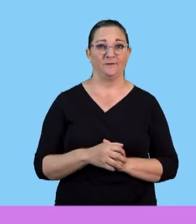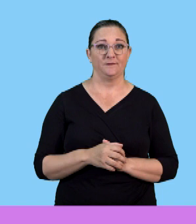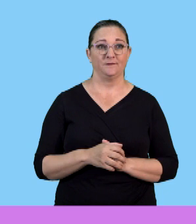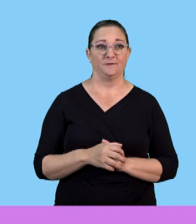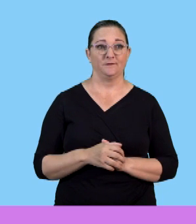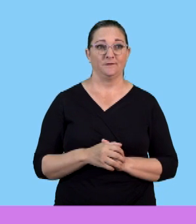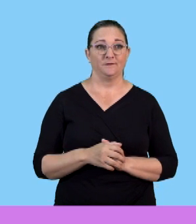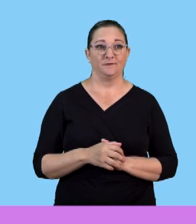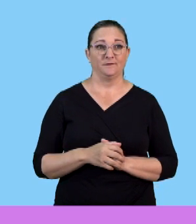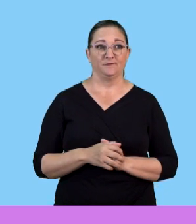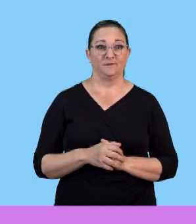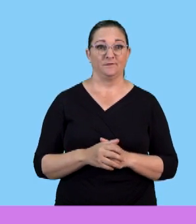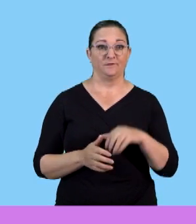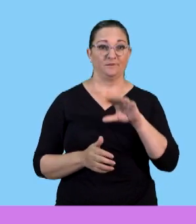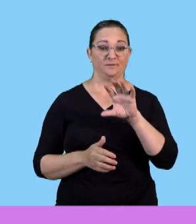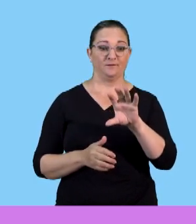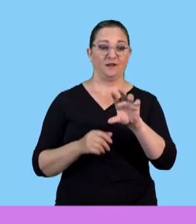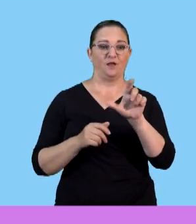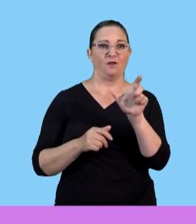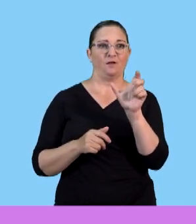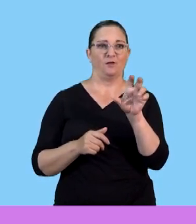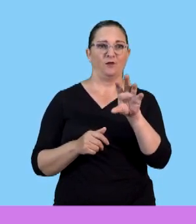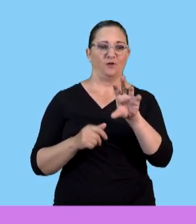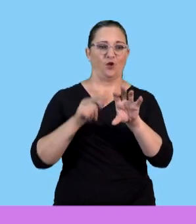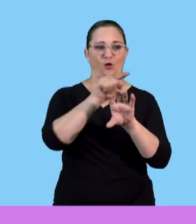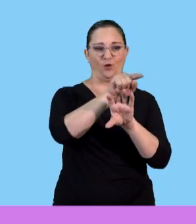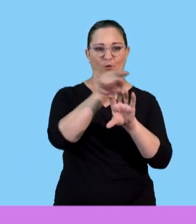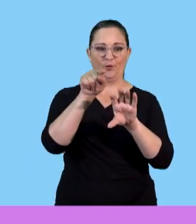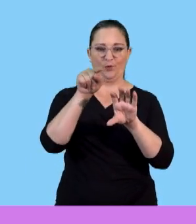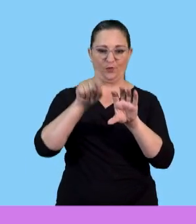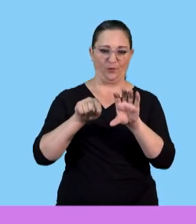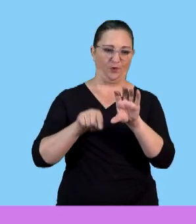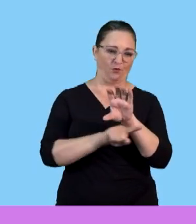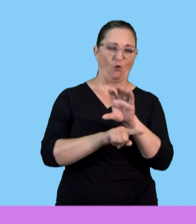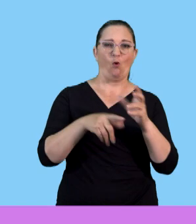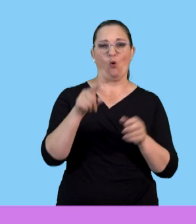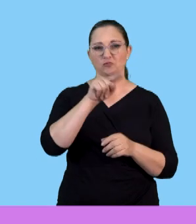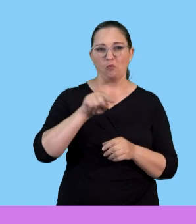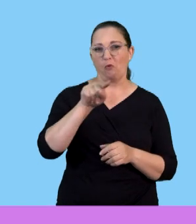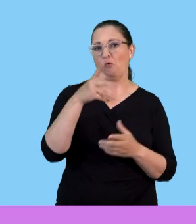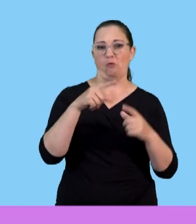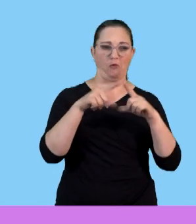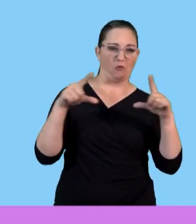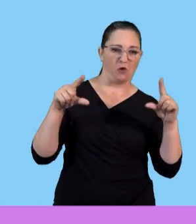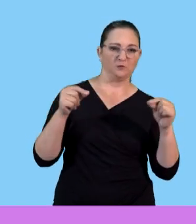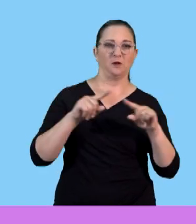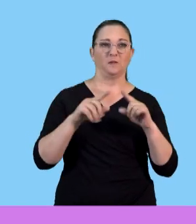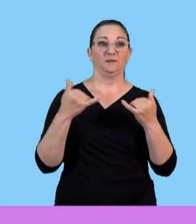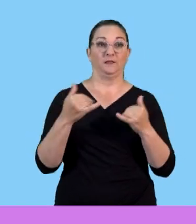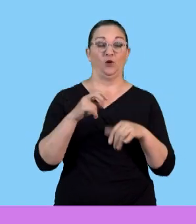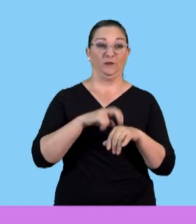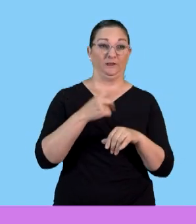at one part of the circle or the rectangle or whatever that is